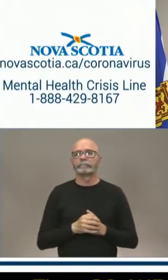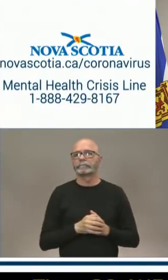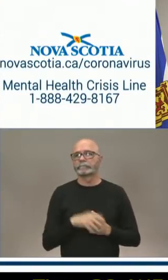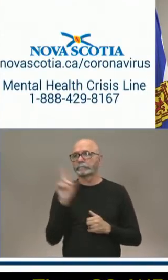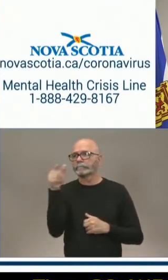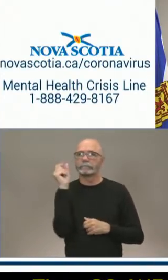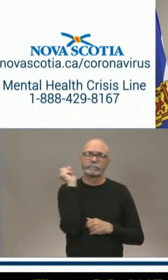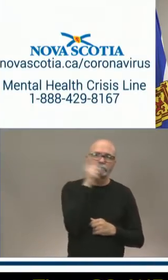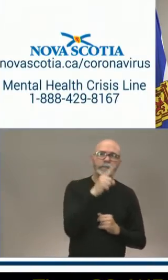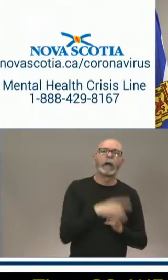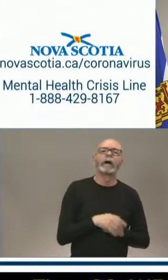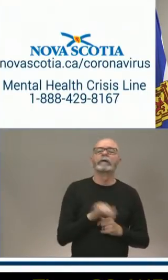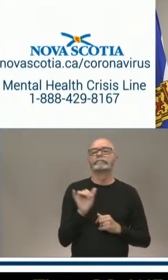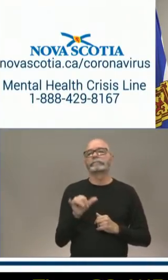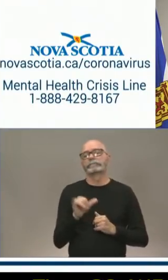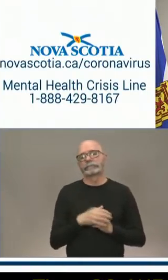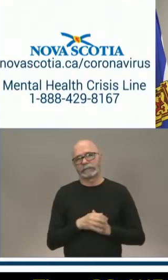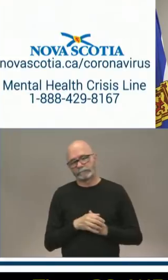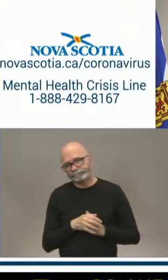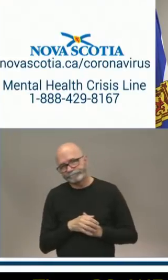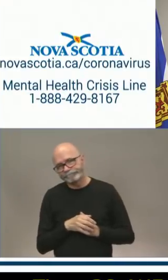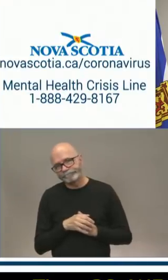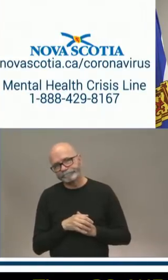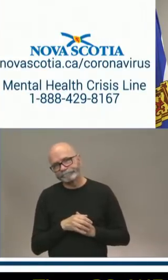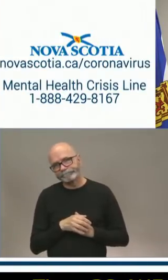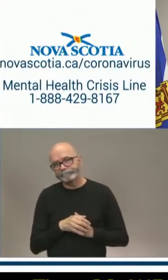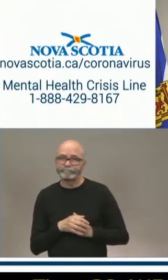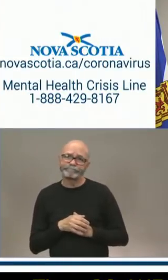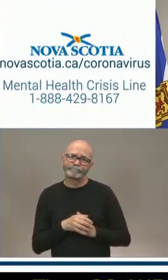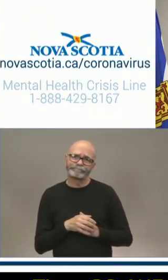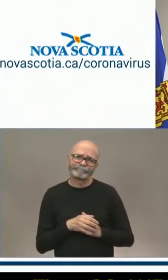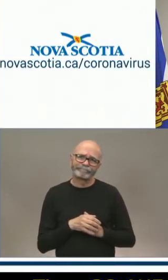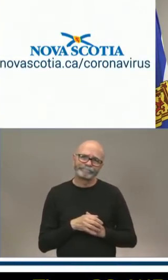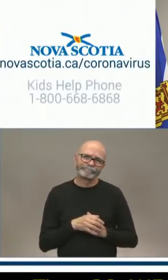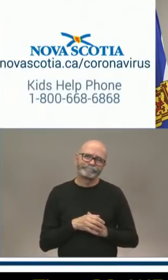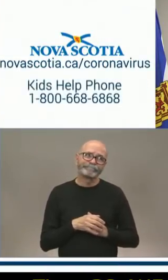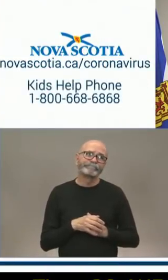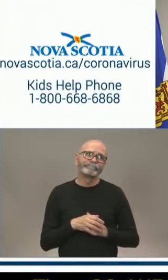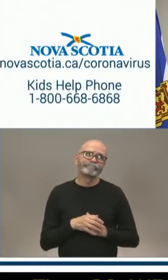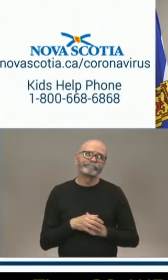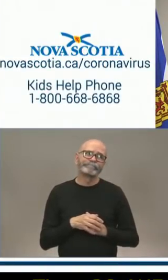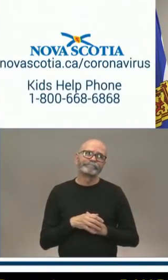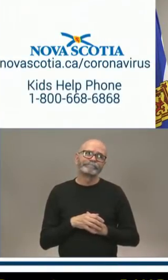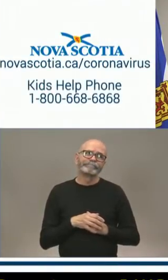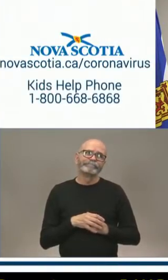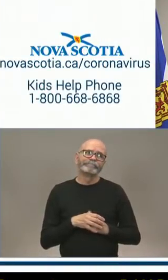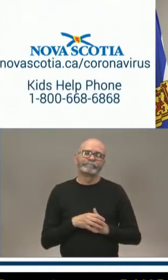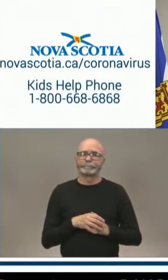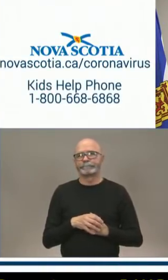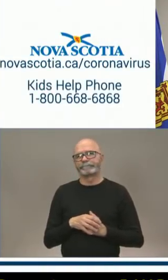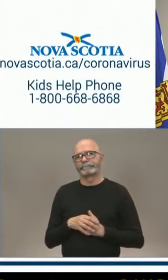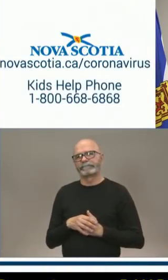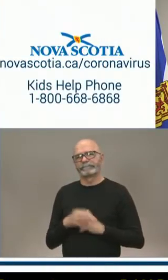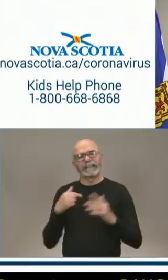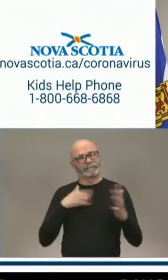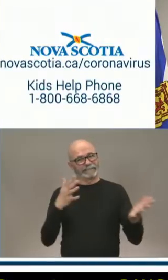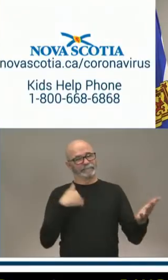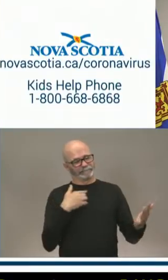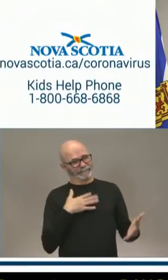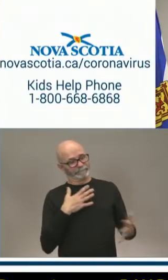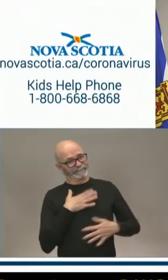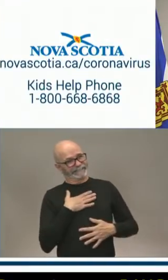but how am I or someone in the public supposed to think about